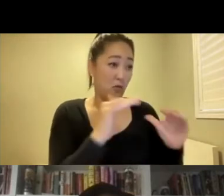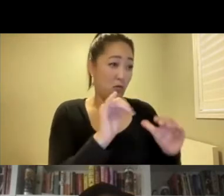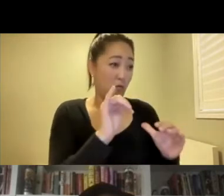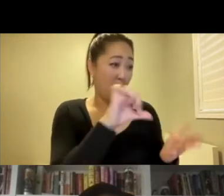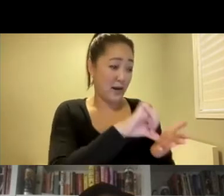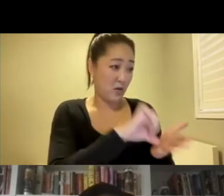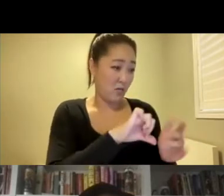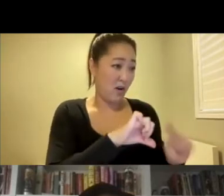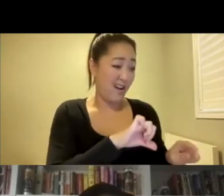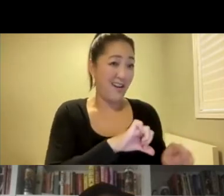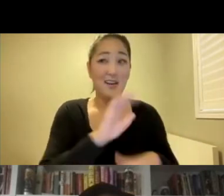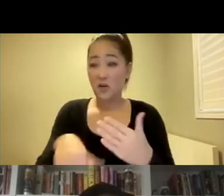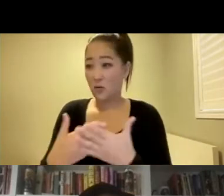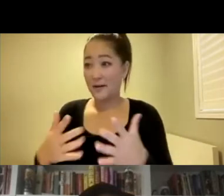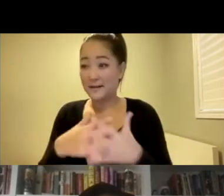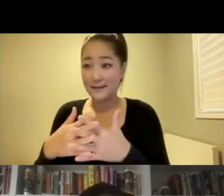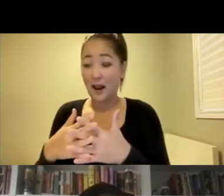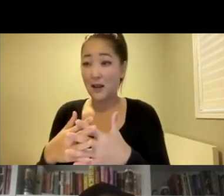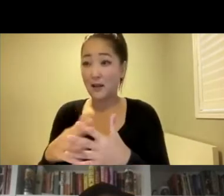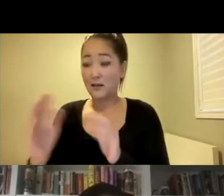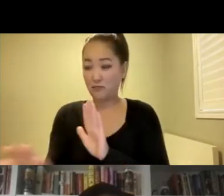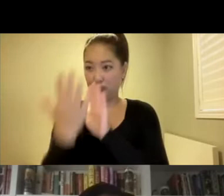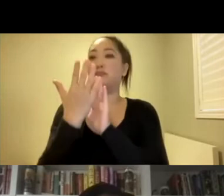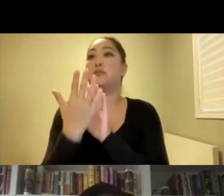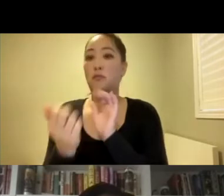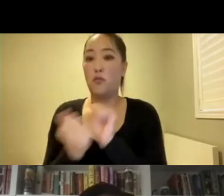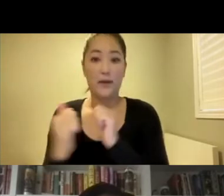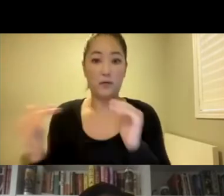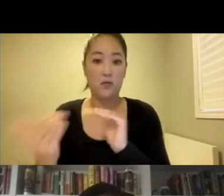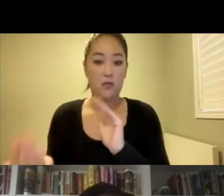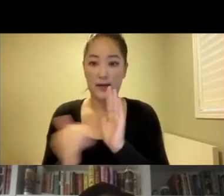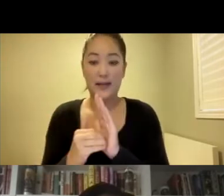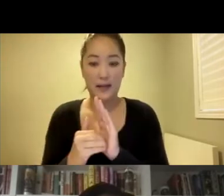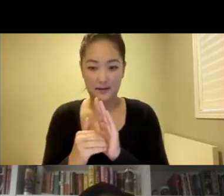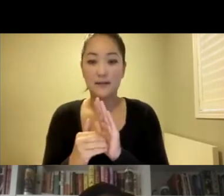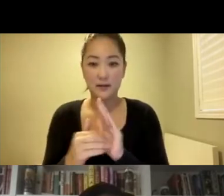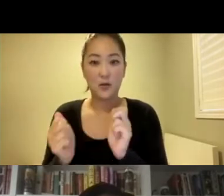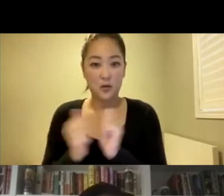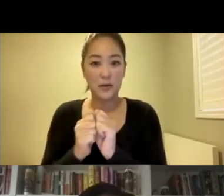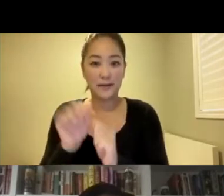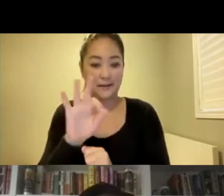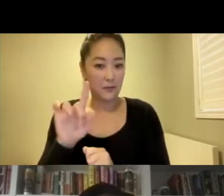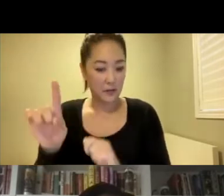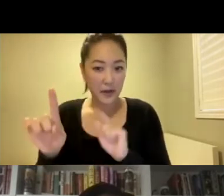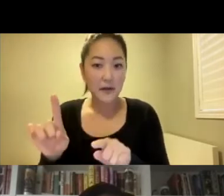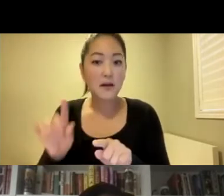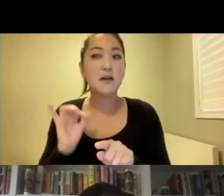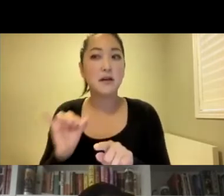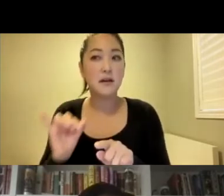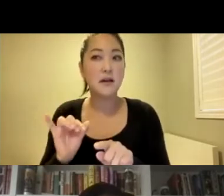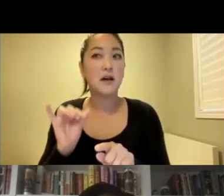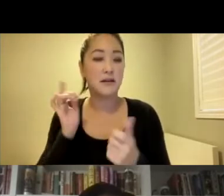confronted with war here. And it was a very special moment in my life where I thought I needed to do something